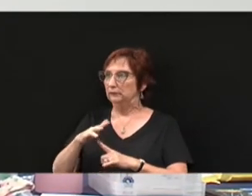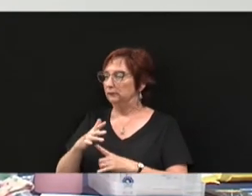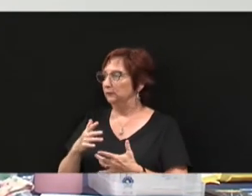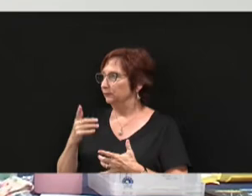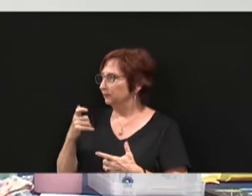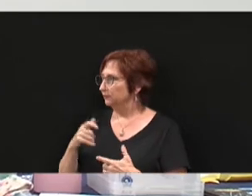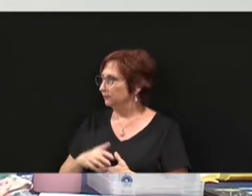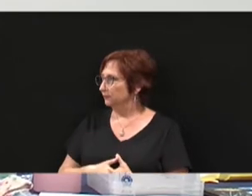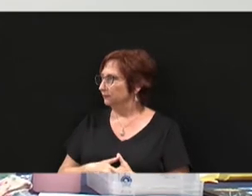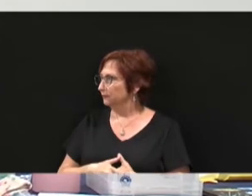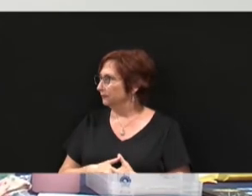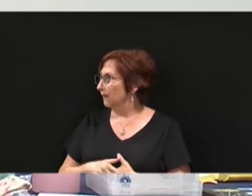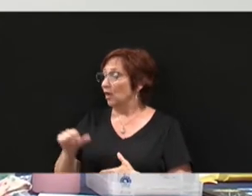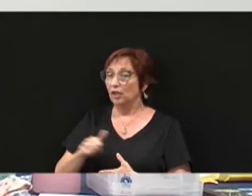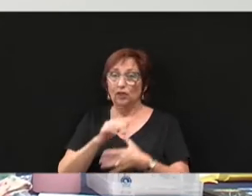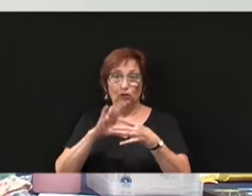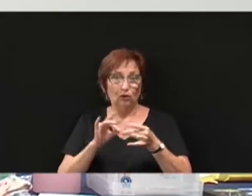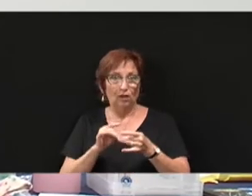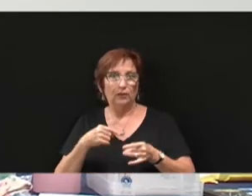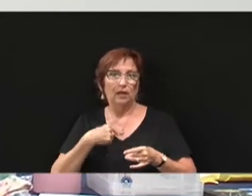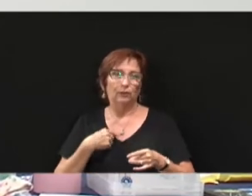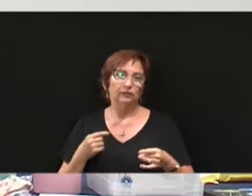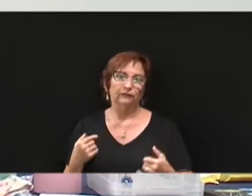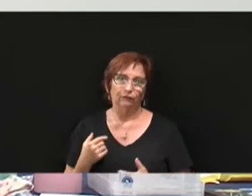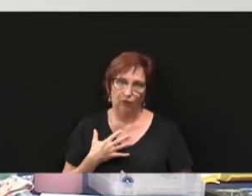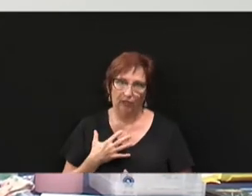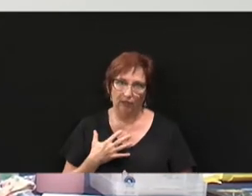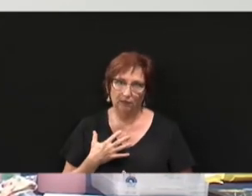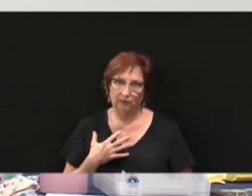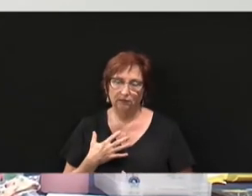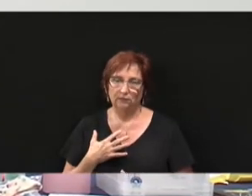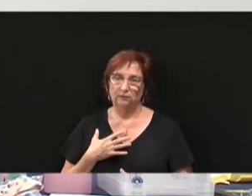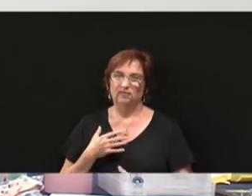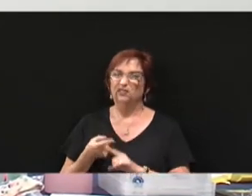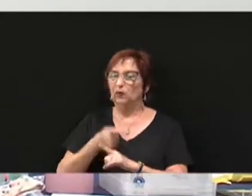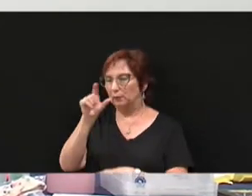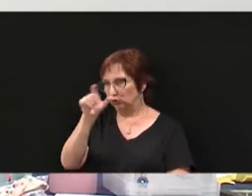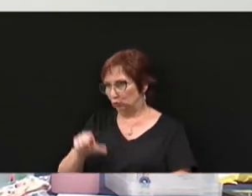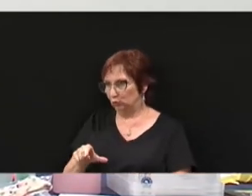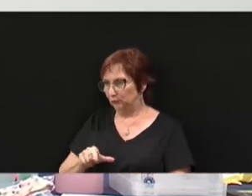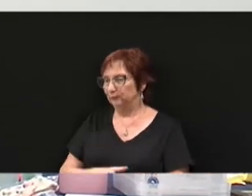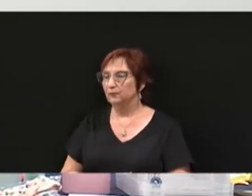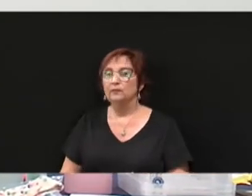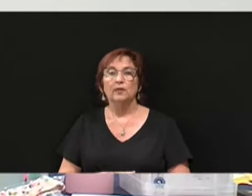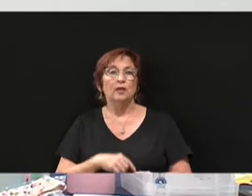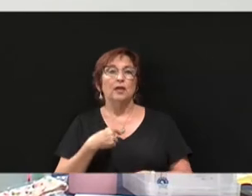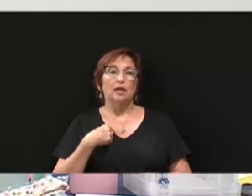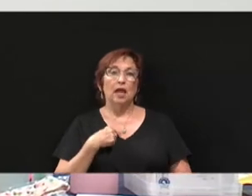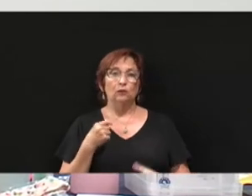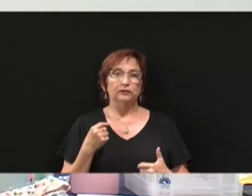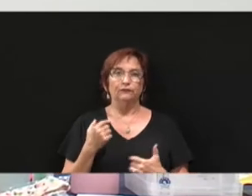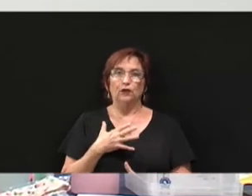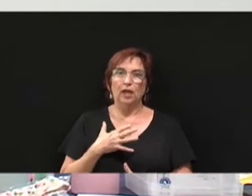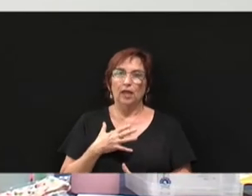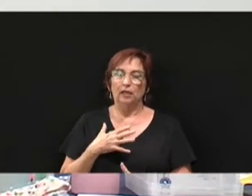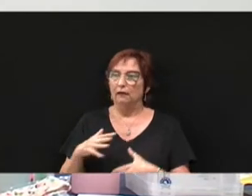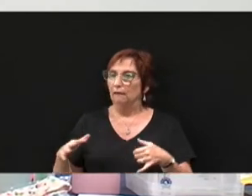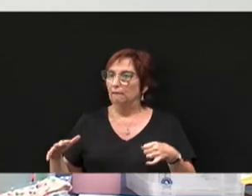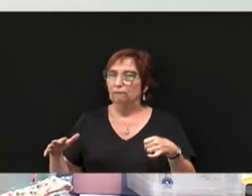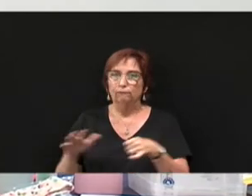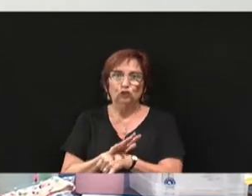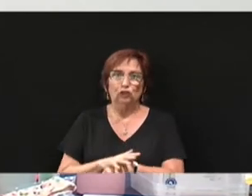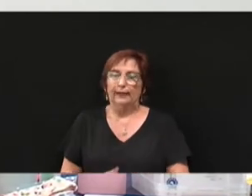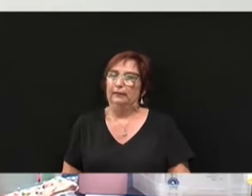was, I was afraid. I'm just repeating it for those online. I was afraid of full-blown anxiety. I